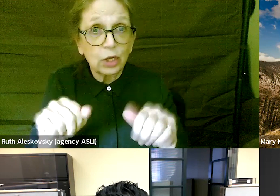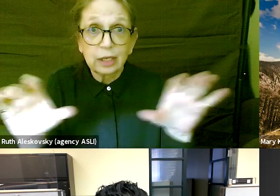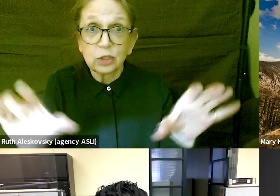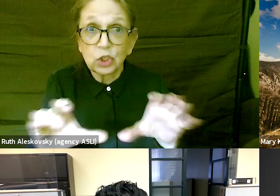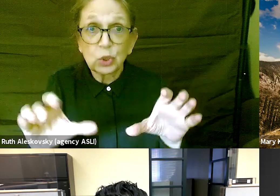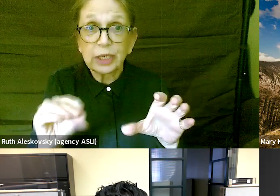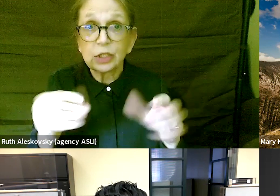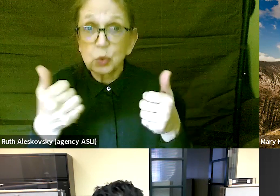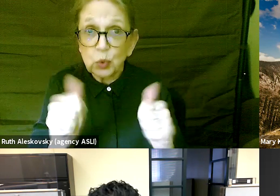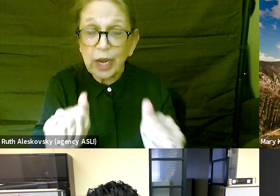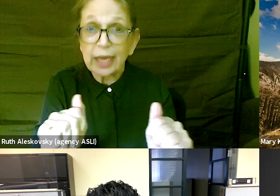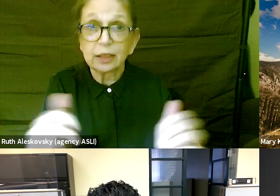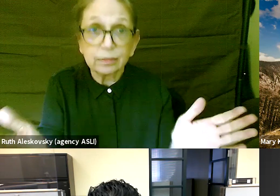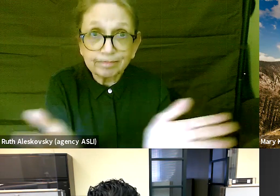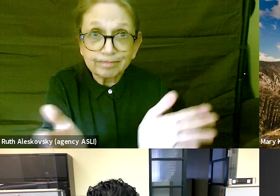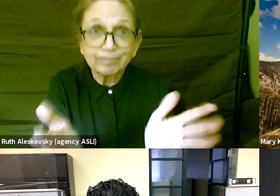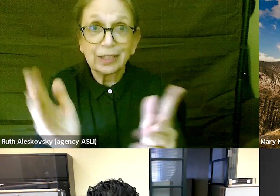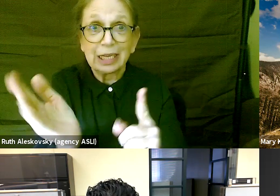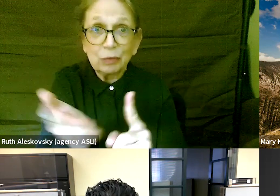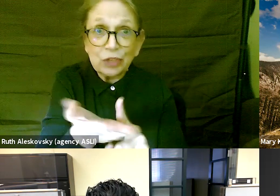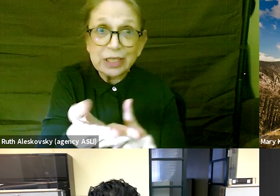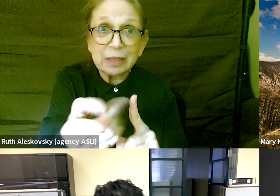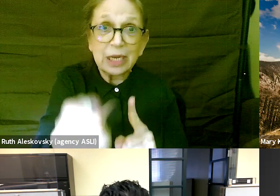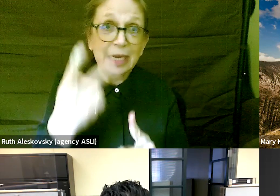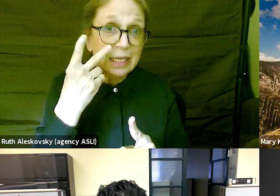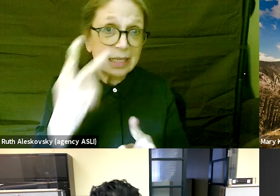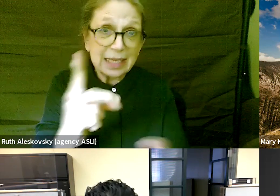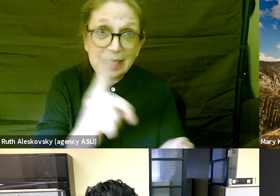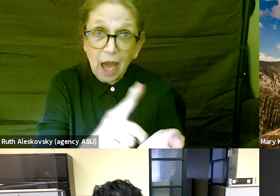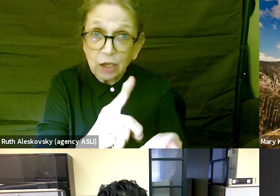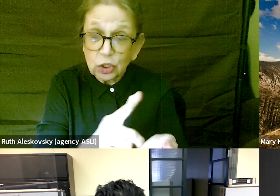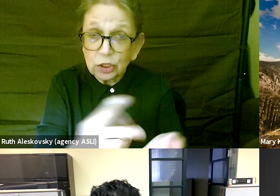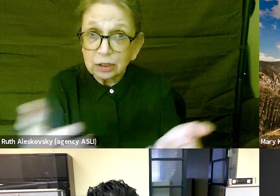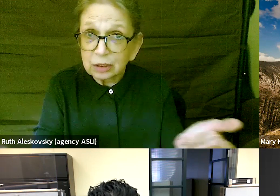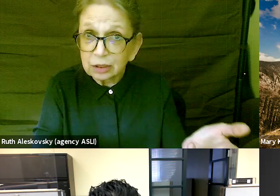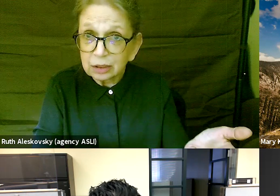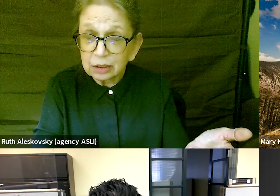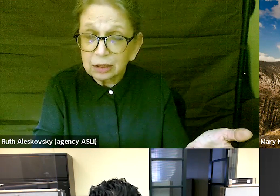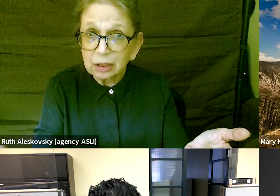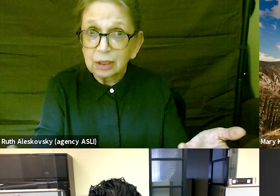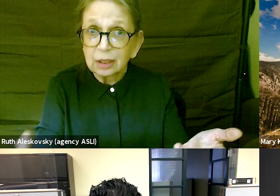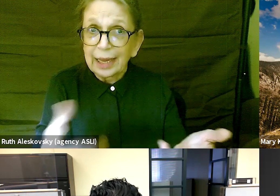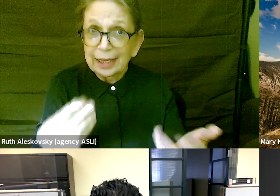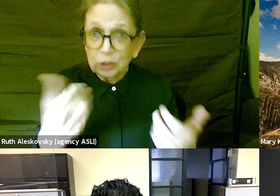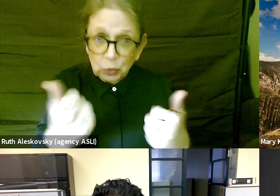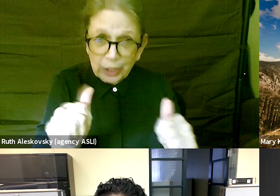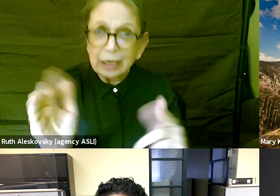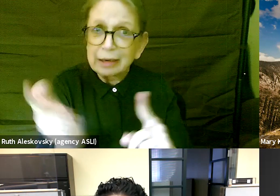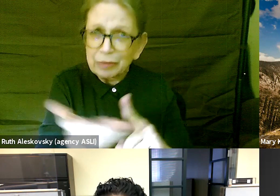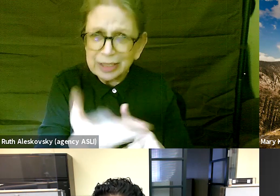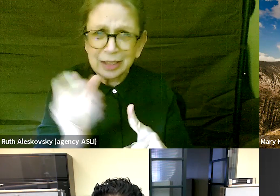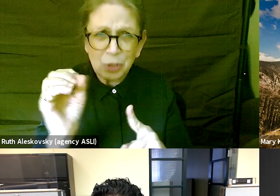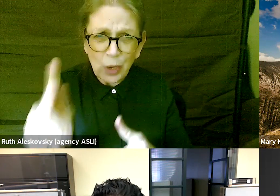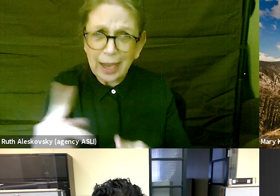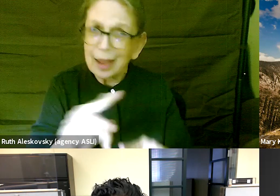to, convince, try to sway them one way or the other, but every mind